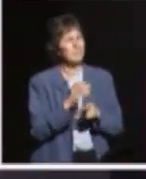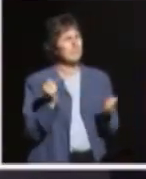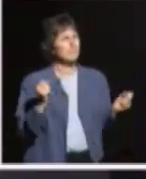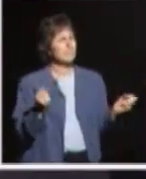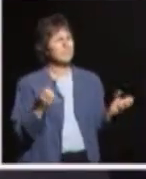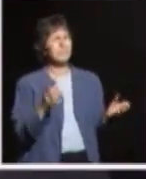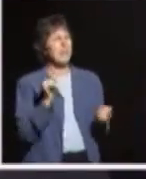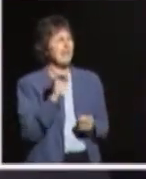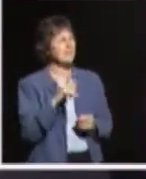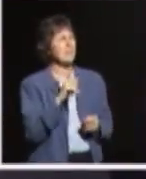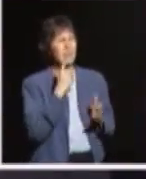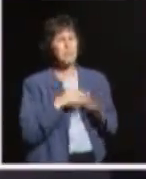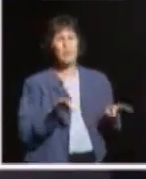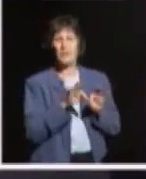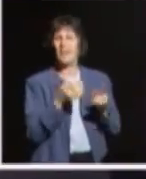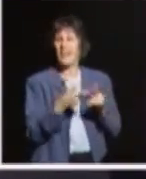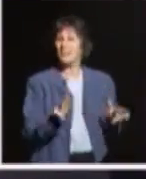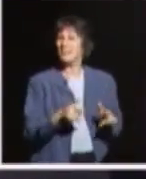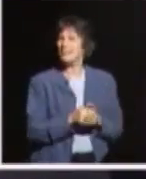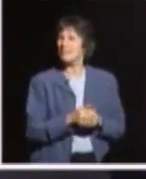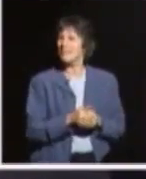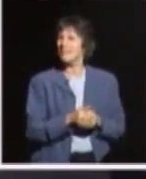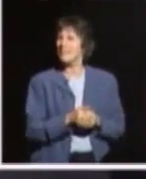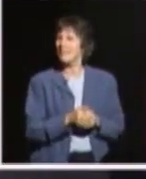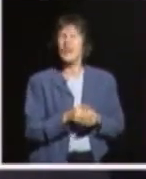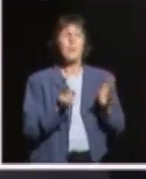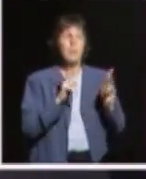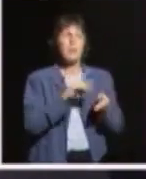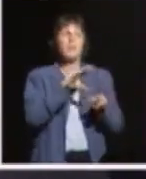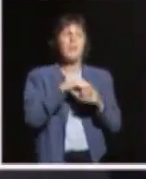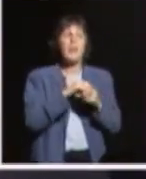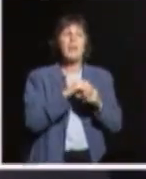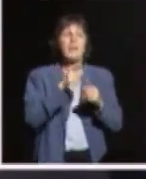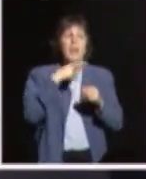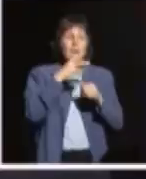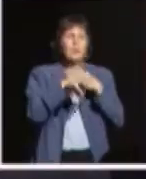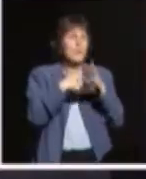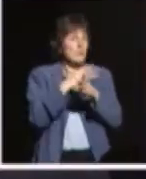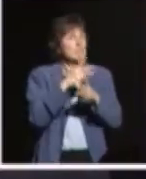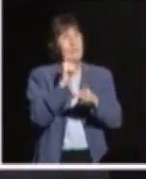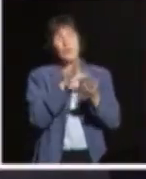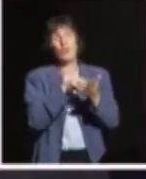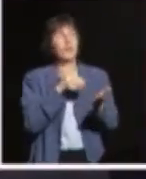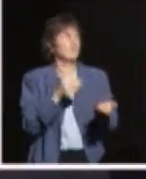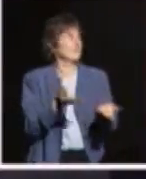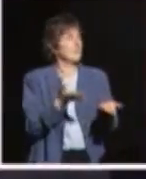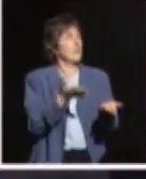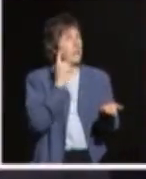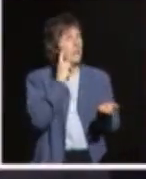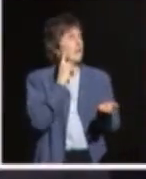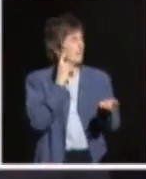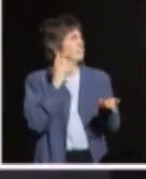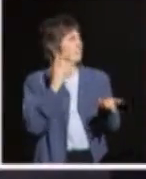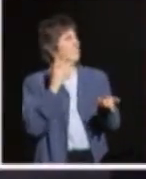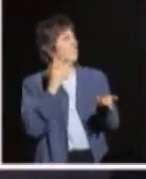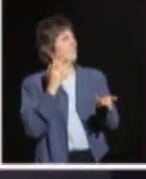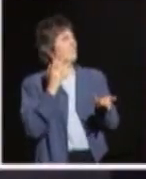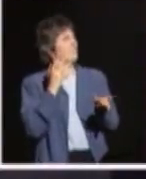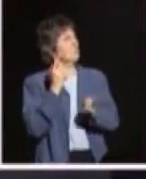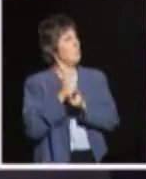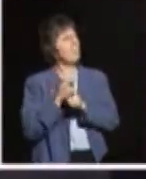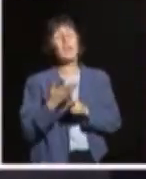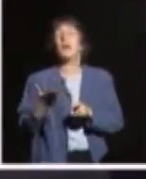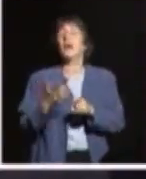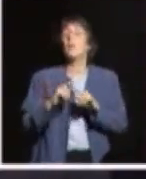key language, and one that people in the hearing world should try to learn, I think, in many cases. But for the new